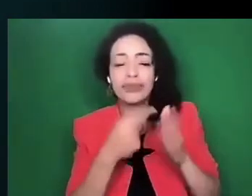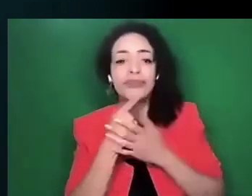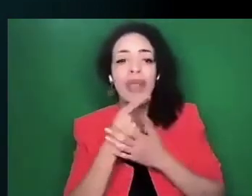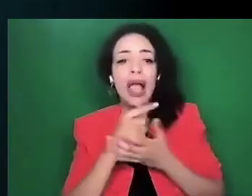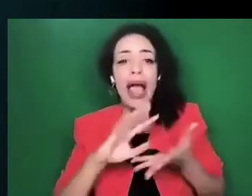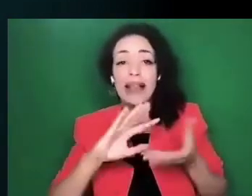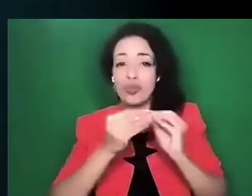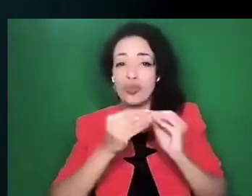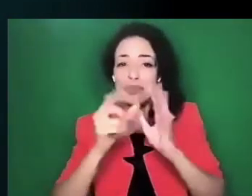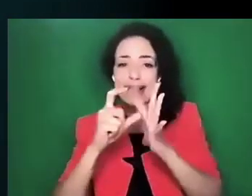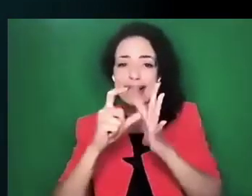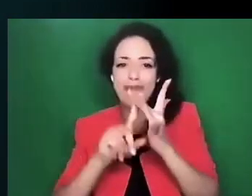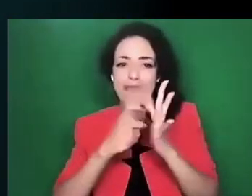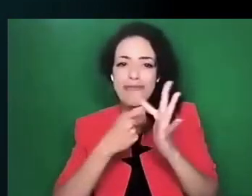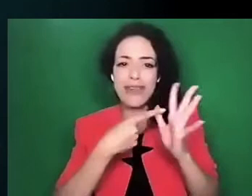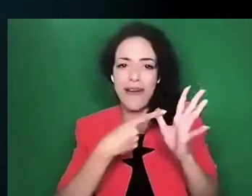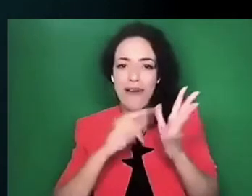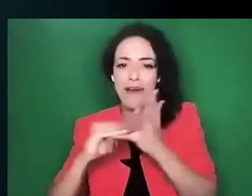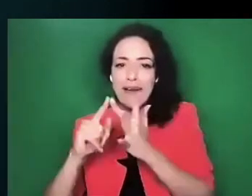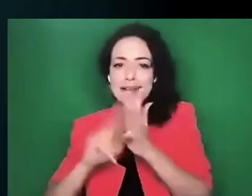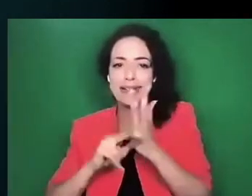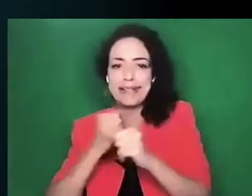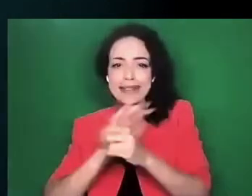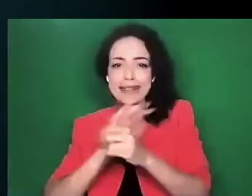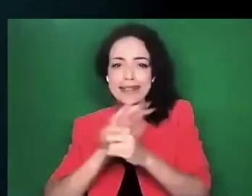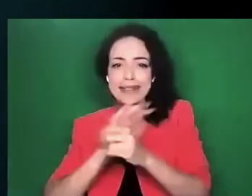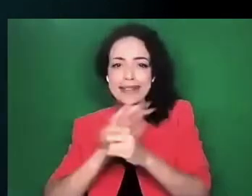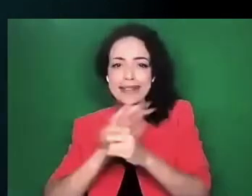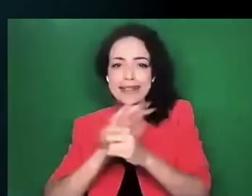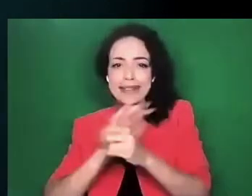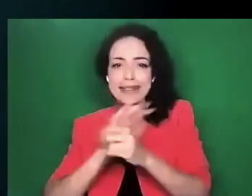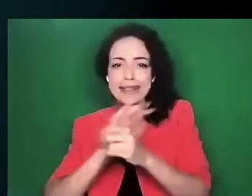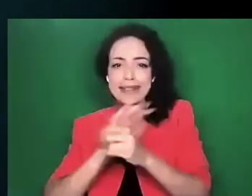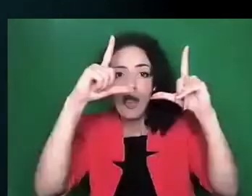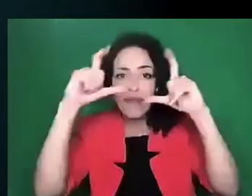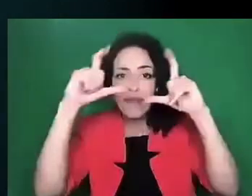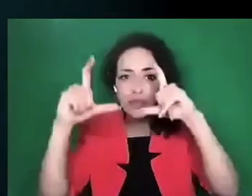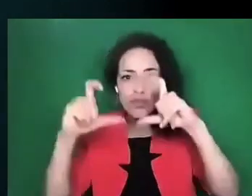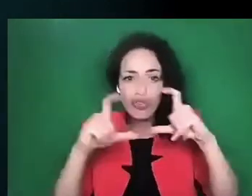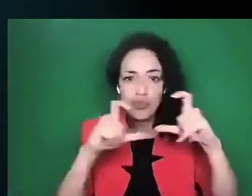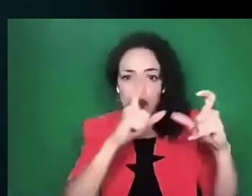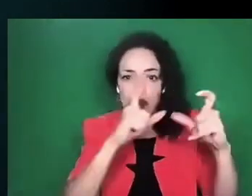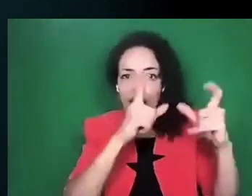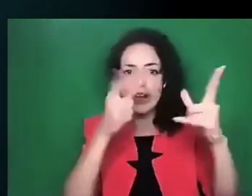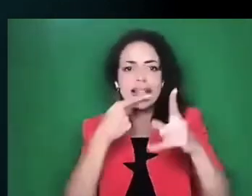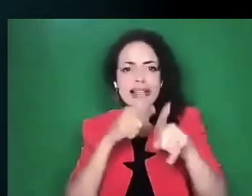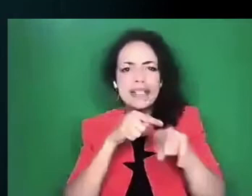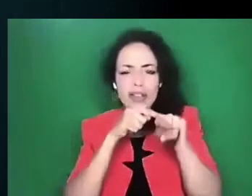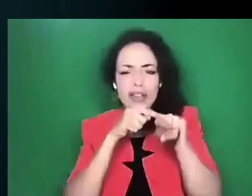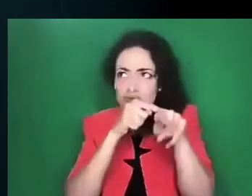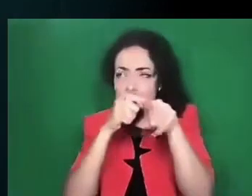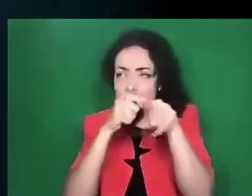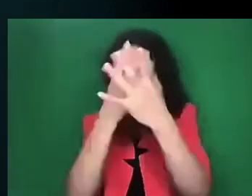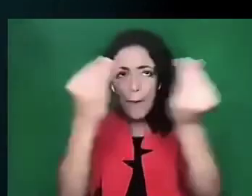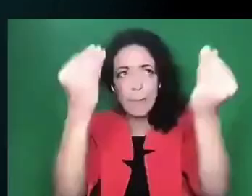Deconstructors is a photographic intervention that retraces absence by excavating